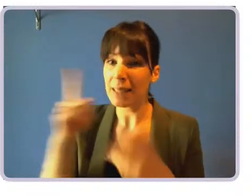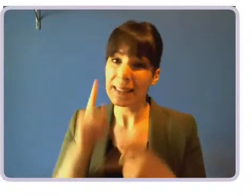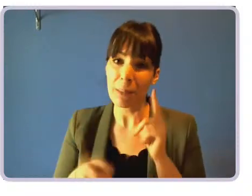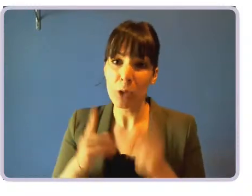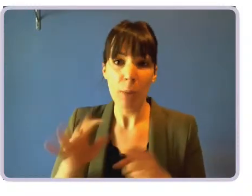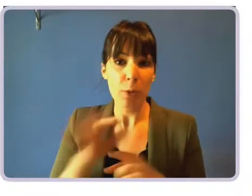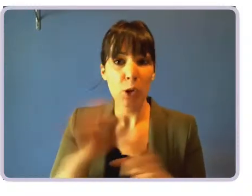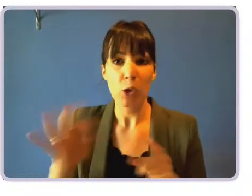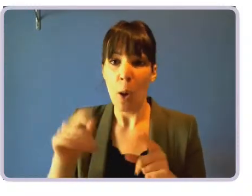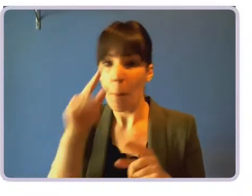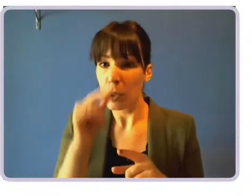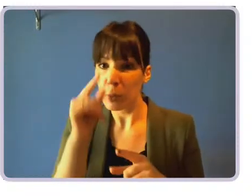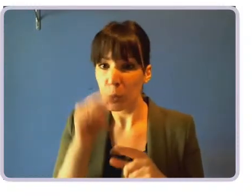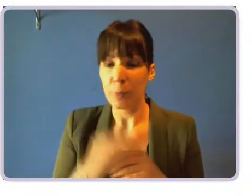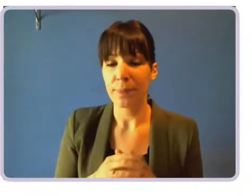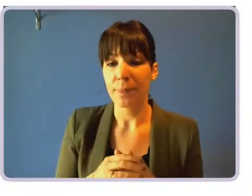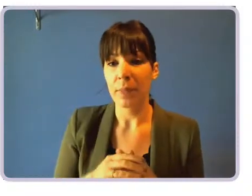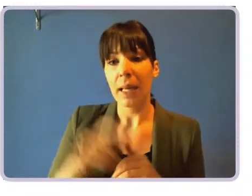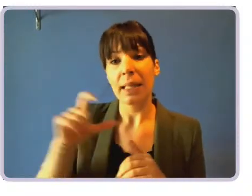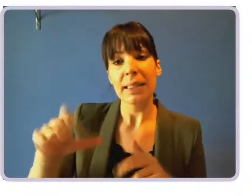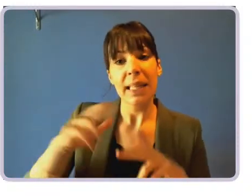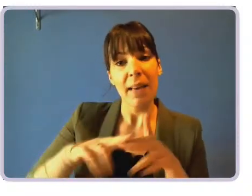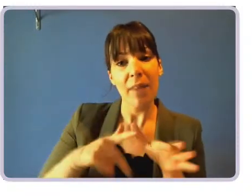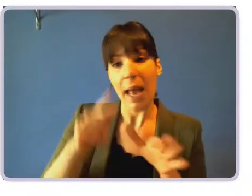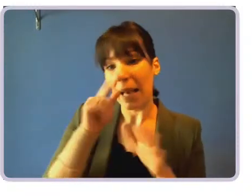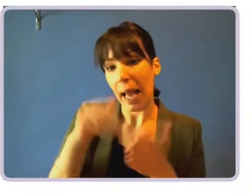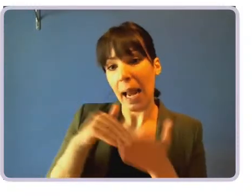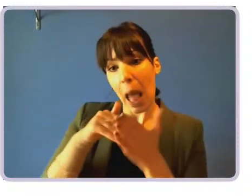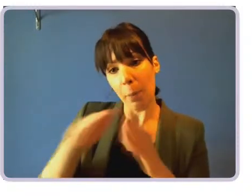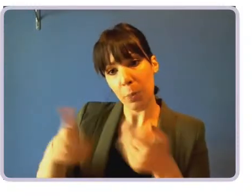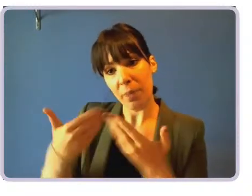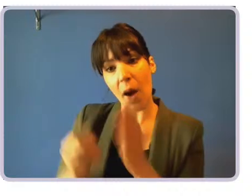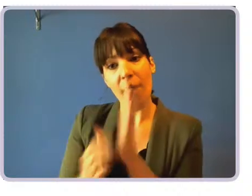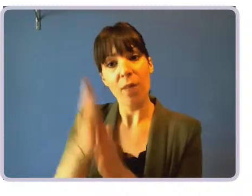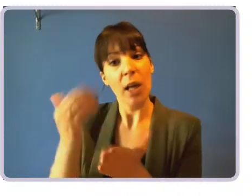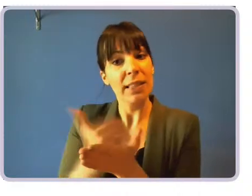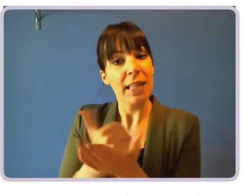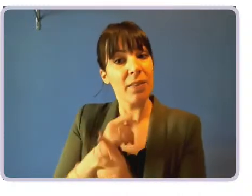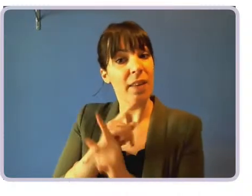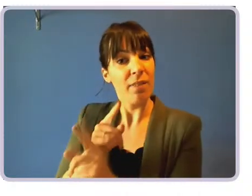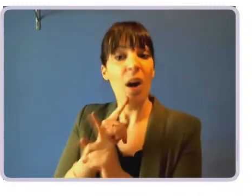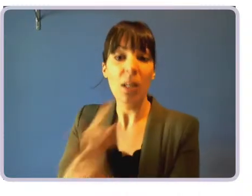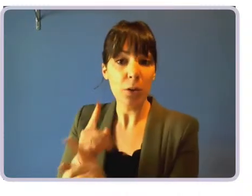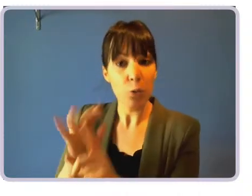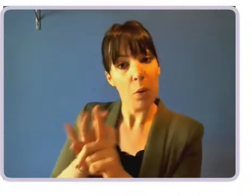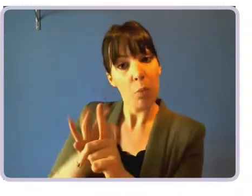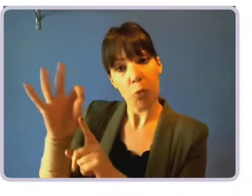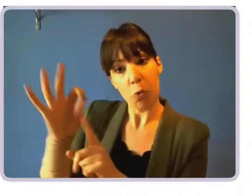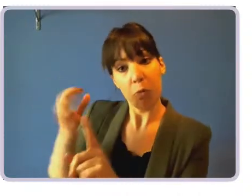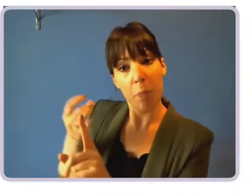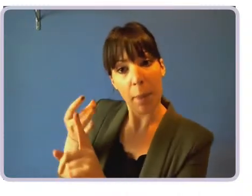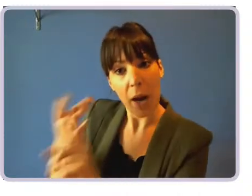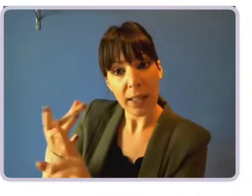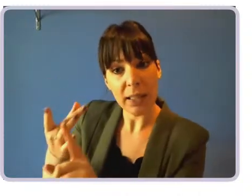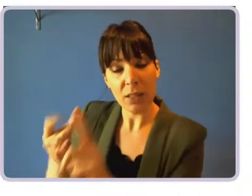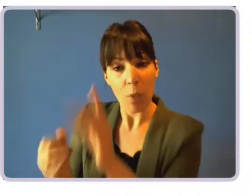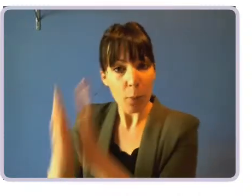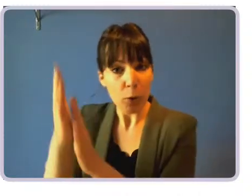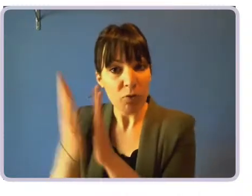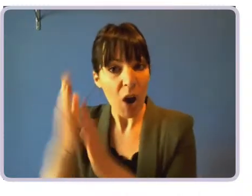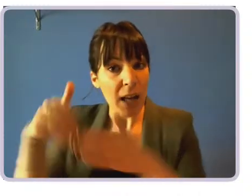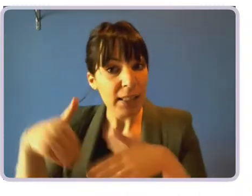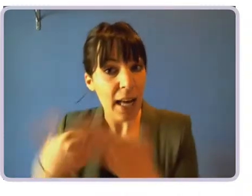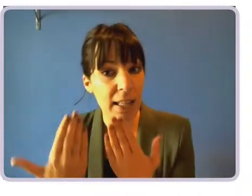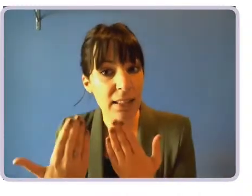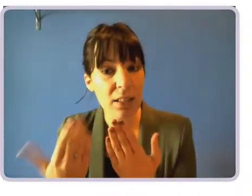CFA can help provide fire safety advice to improve property preparedness for bushfire for people who may be unable to leave their homes